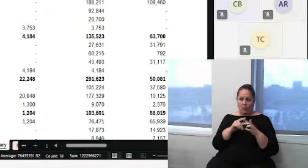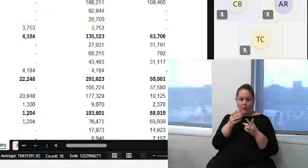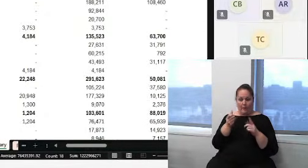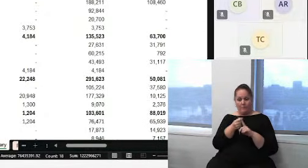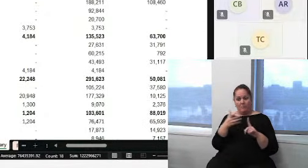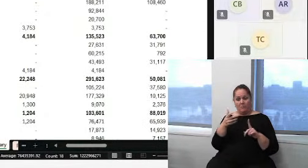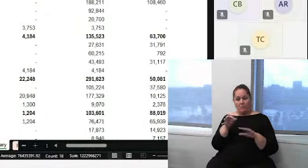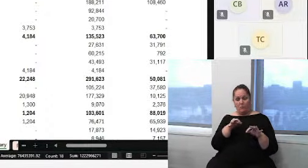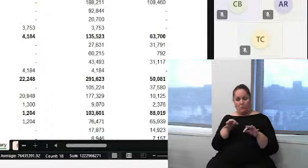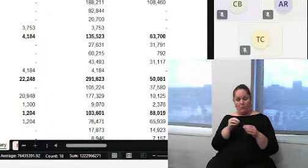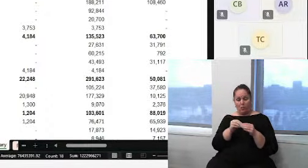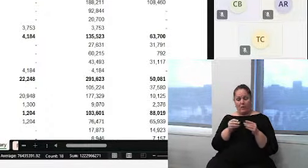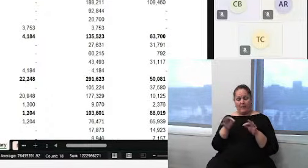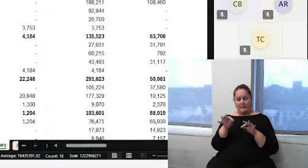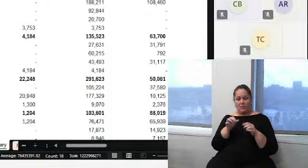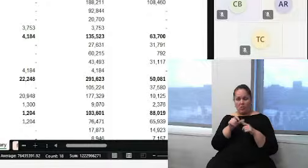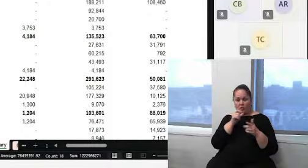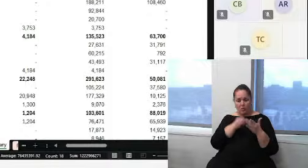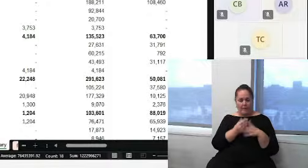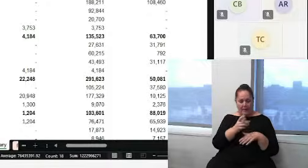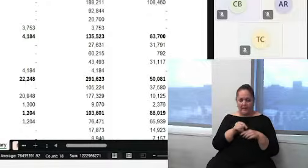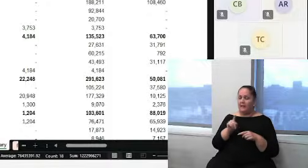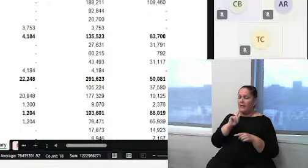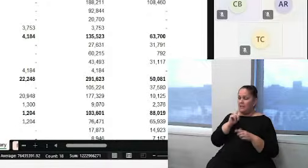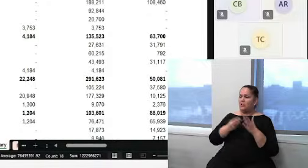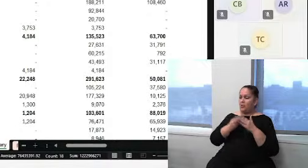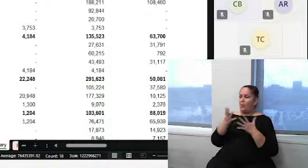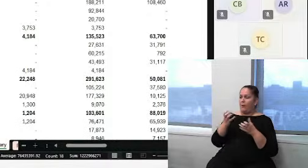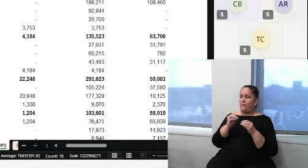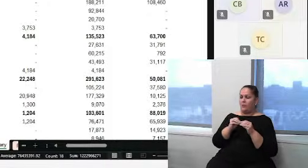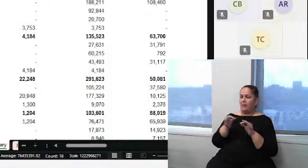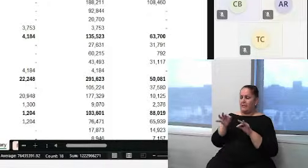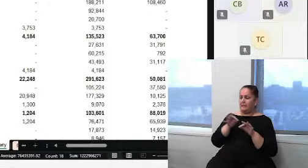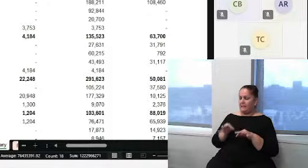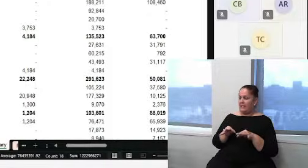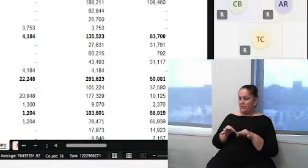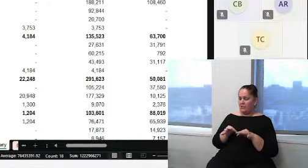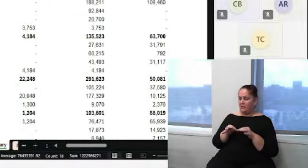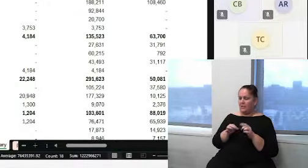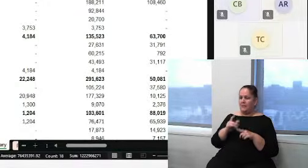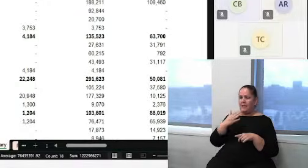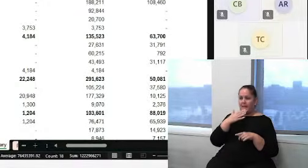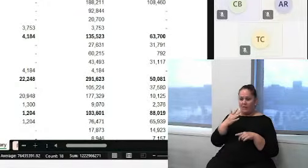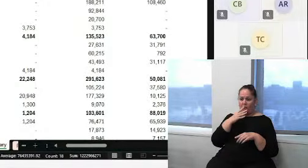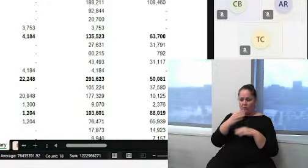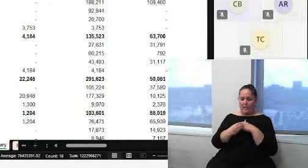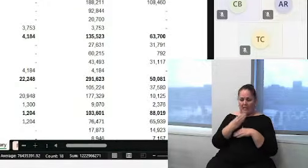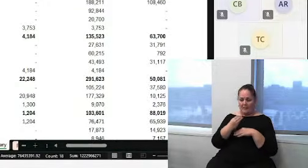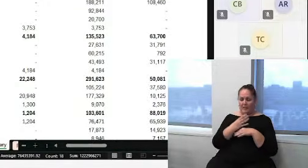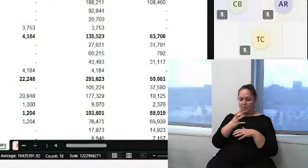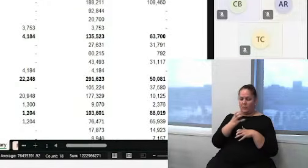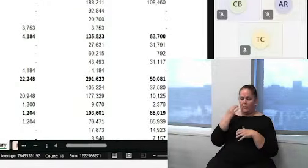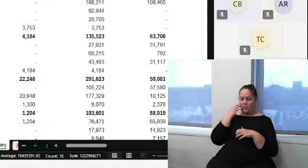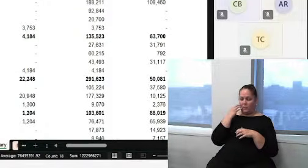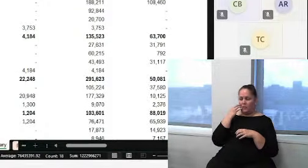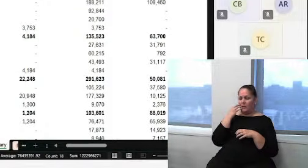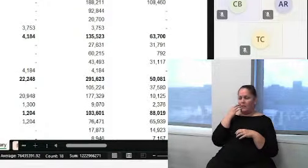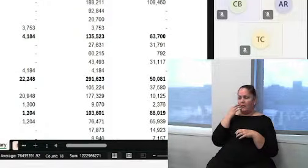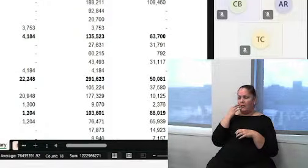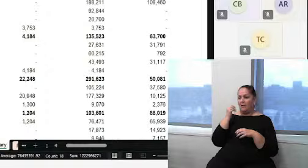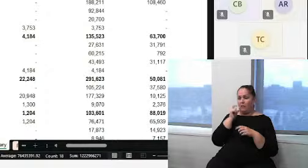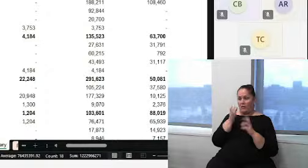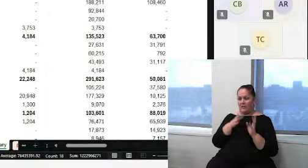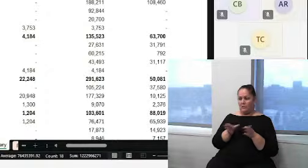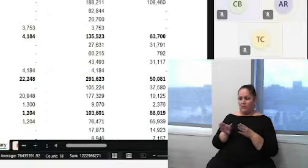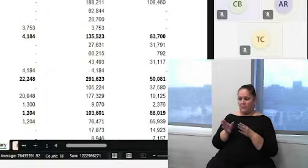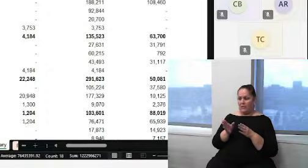the territory. Do you want more explanation, or you just don't buy it? I genuinely want more explanation, Mr. Right. Hempling. Go ahead. I thank you for your